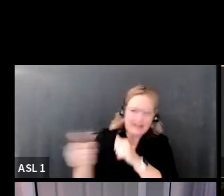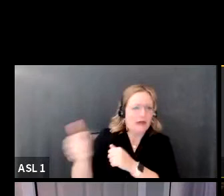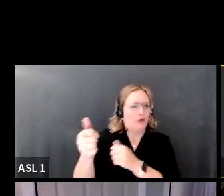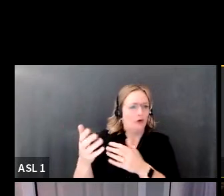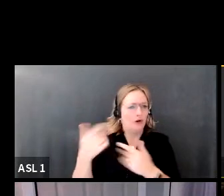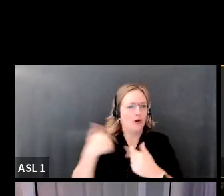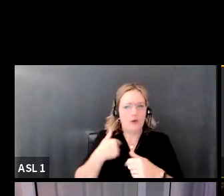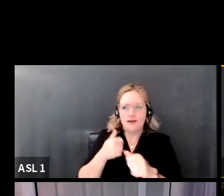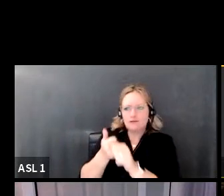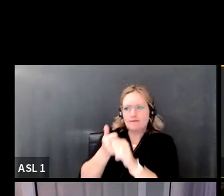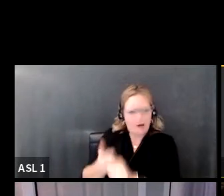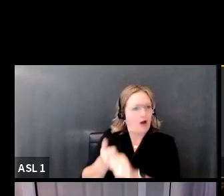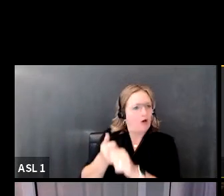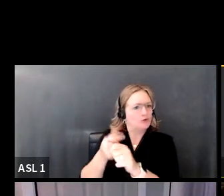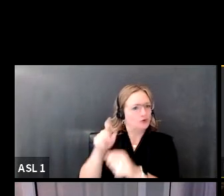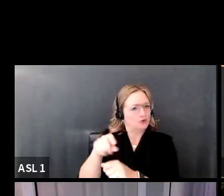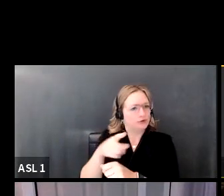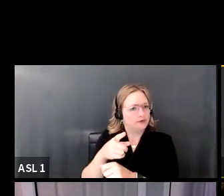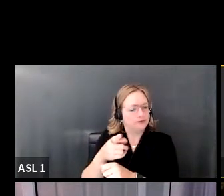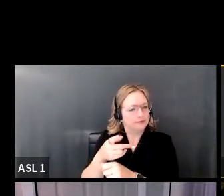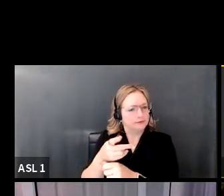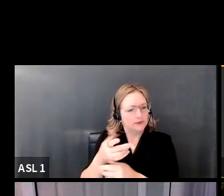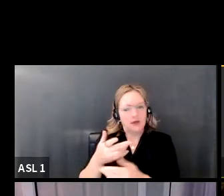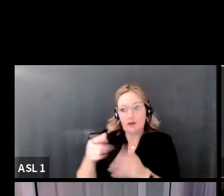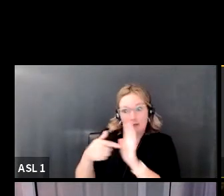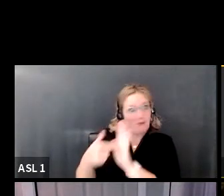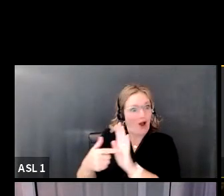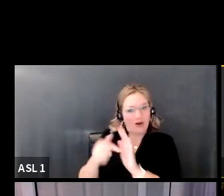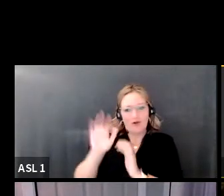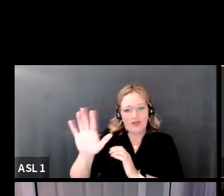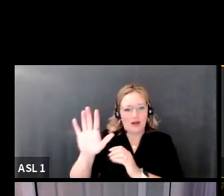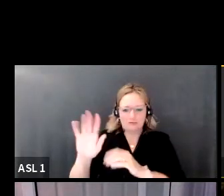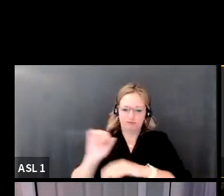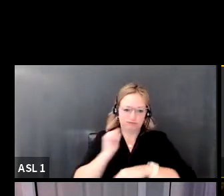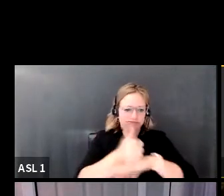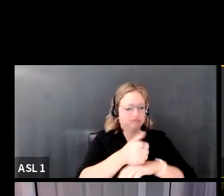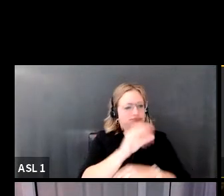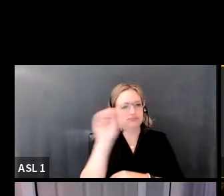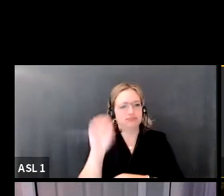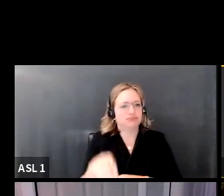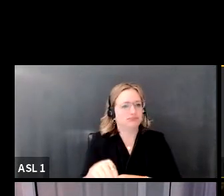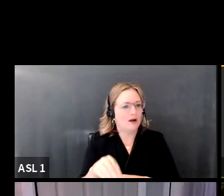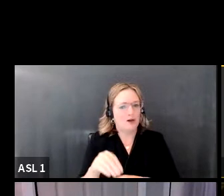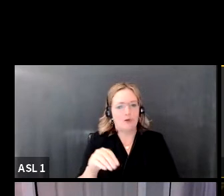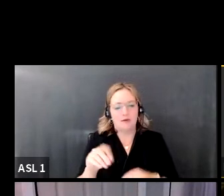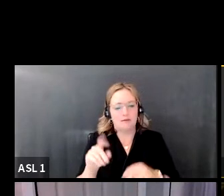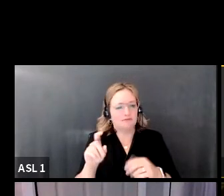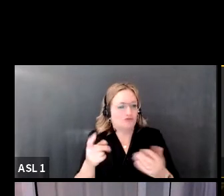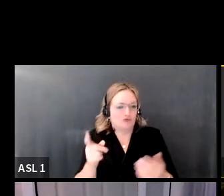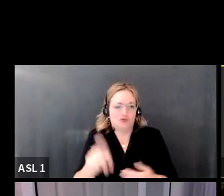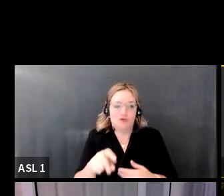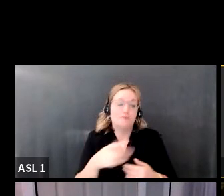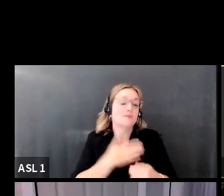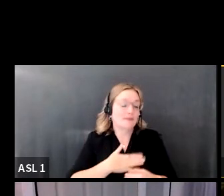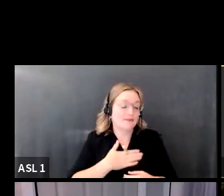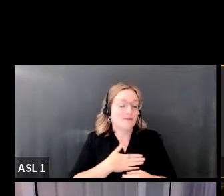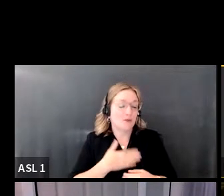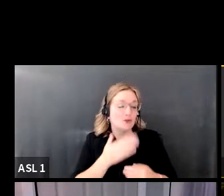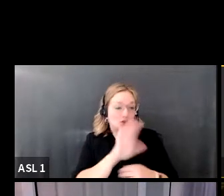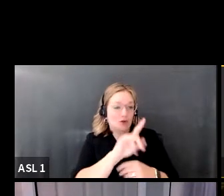exact um model that's being instituted in toronto so i appreciate the question uh mr